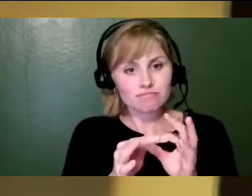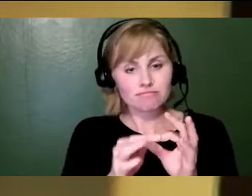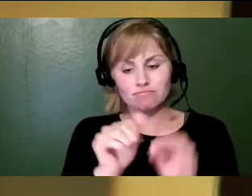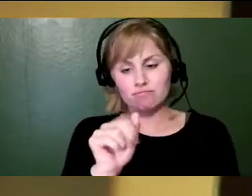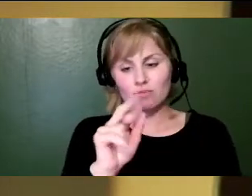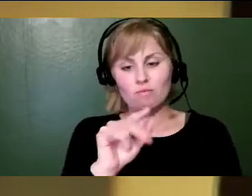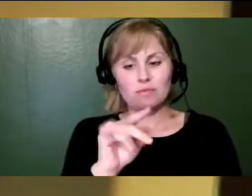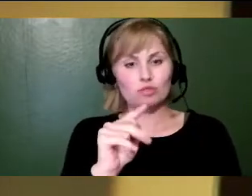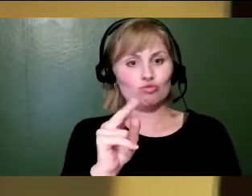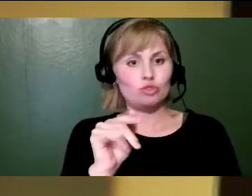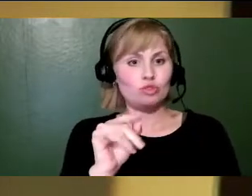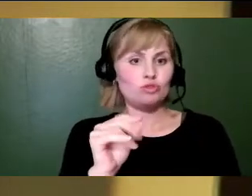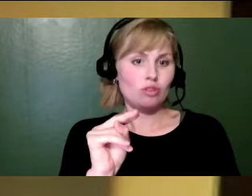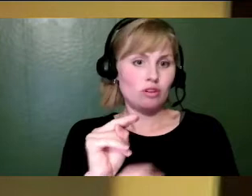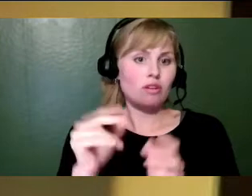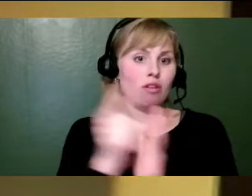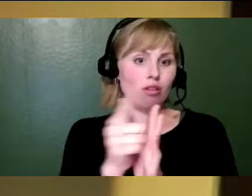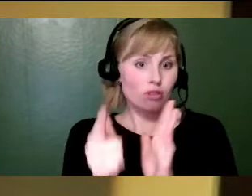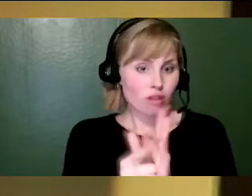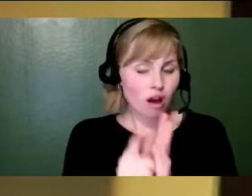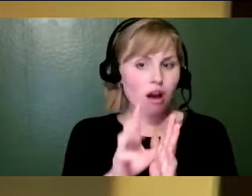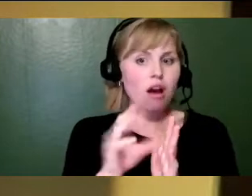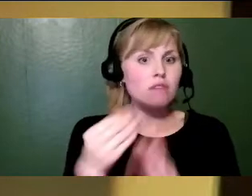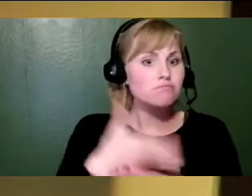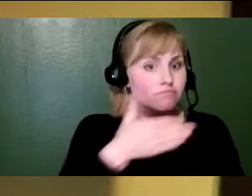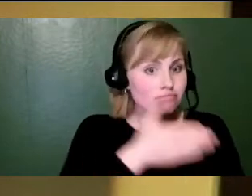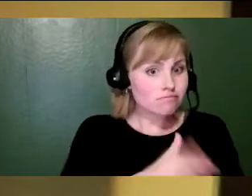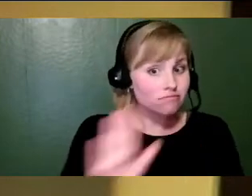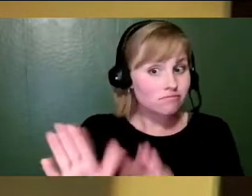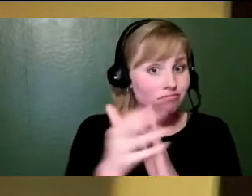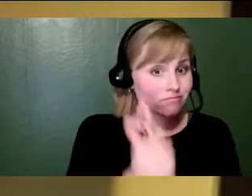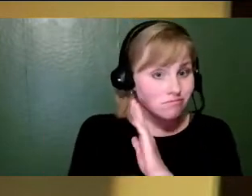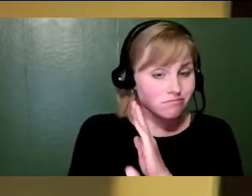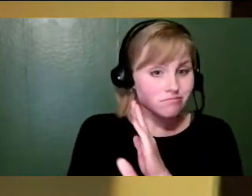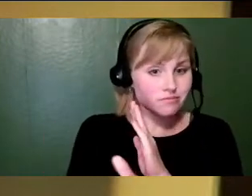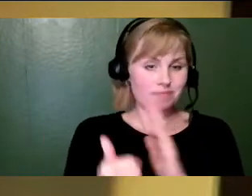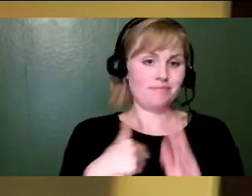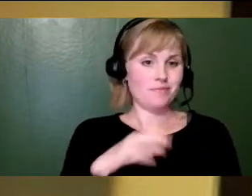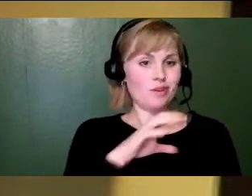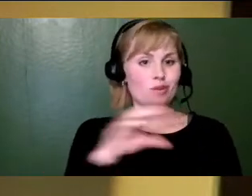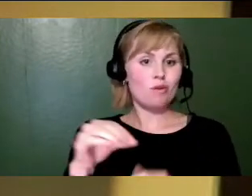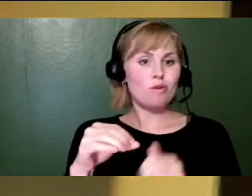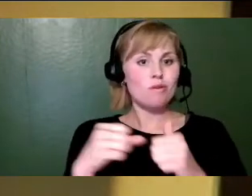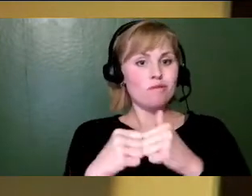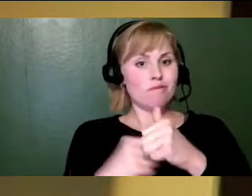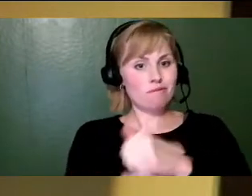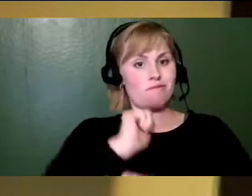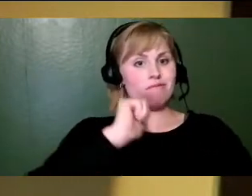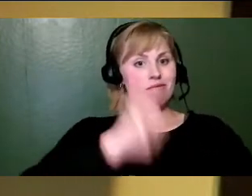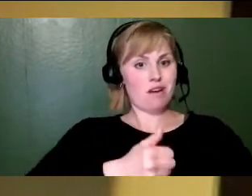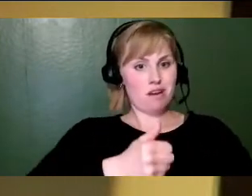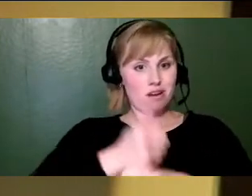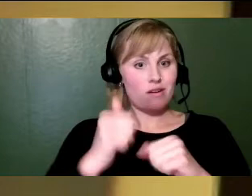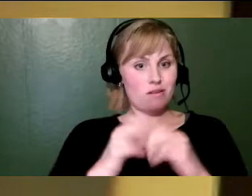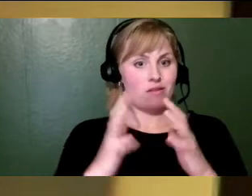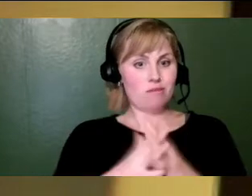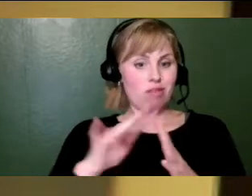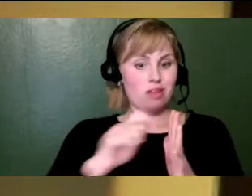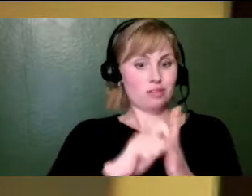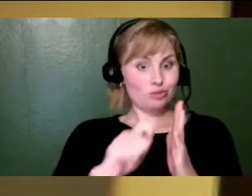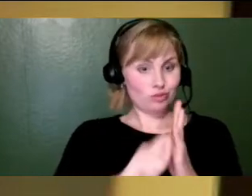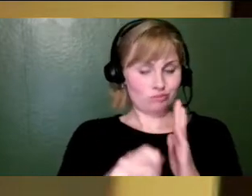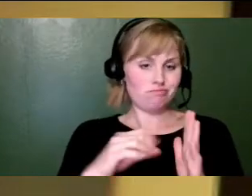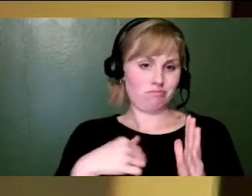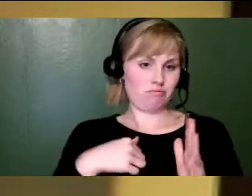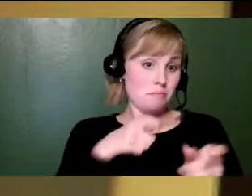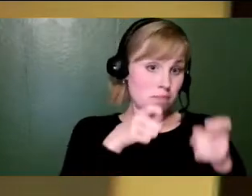and hone their editing and production skills. I co-founded the journal and serve as the managing editor. We have a stellar team of